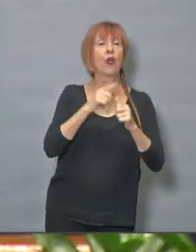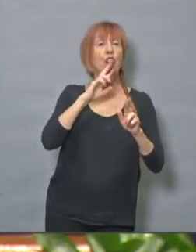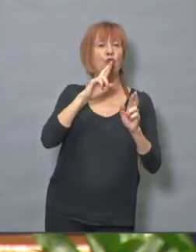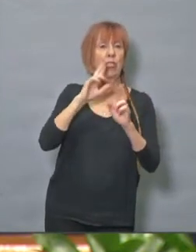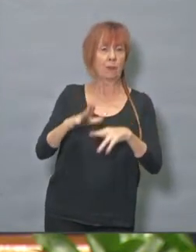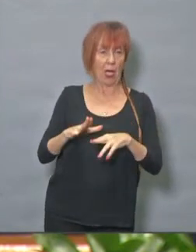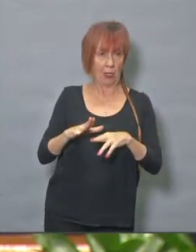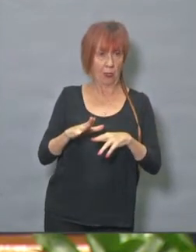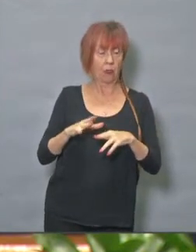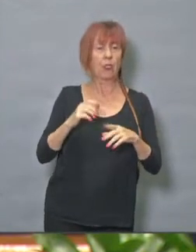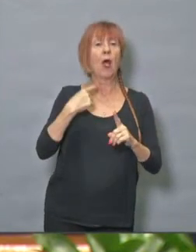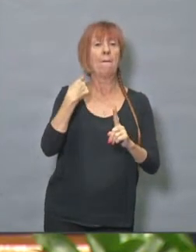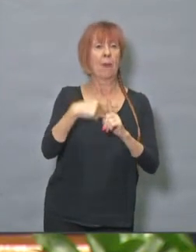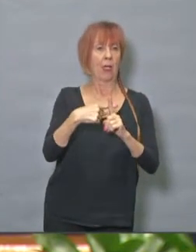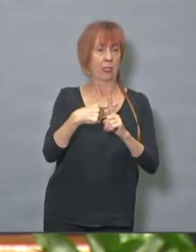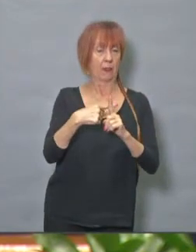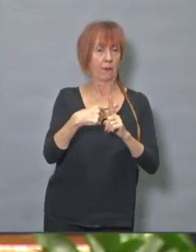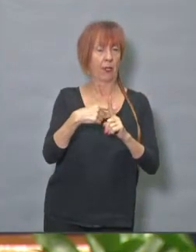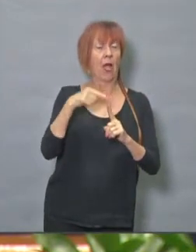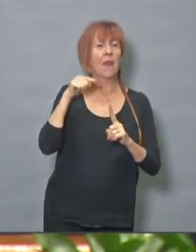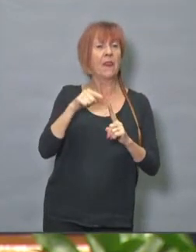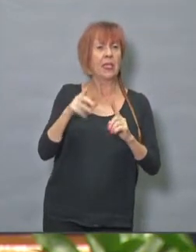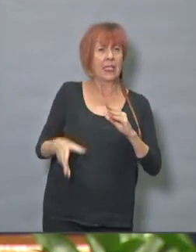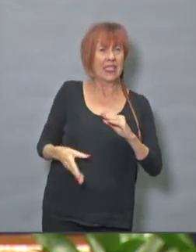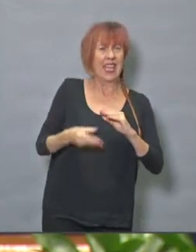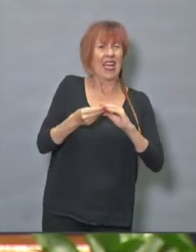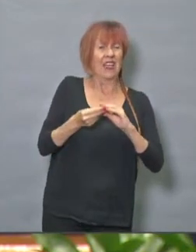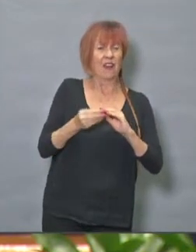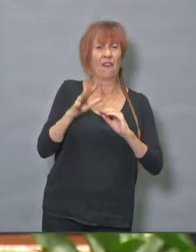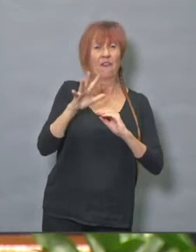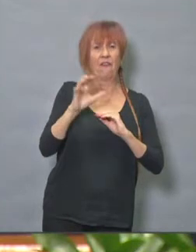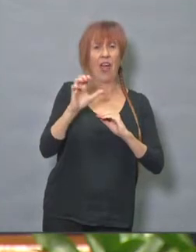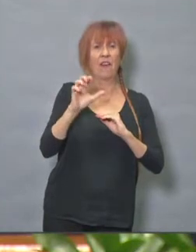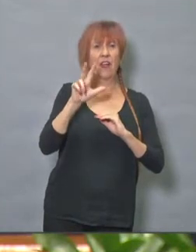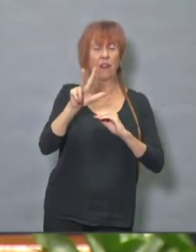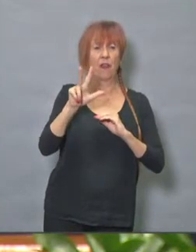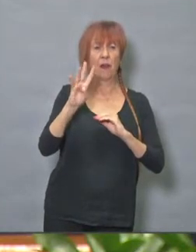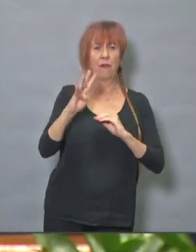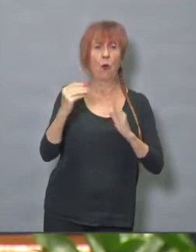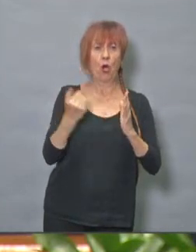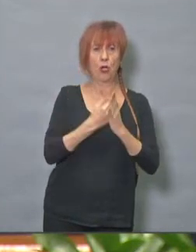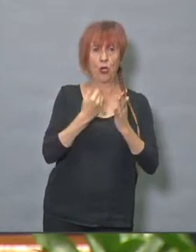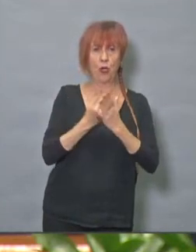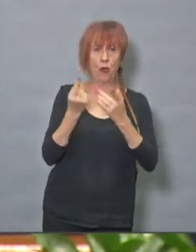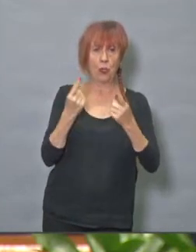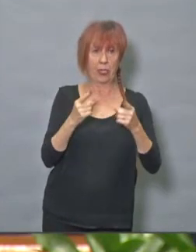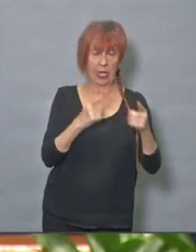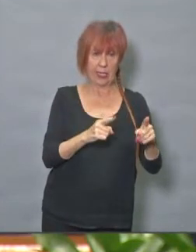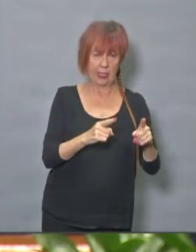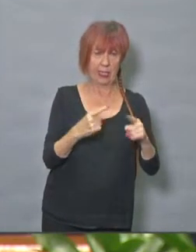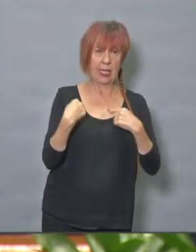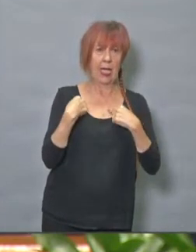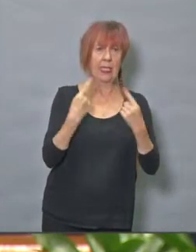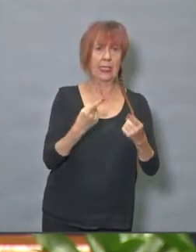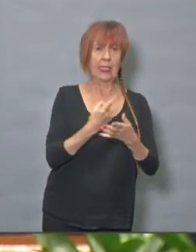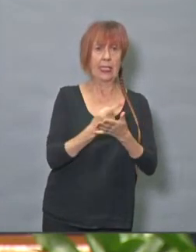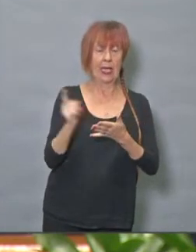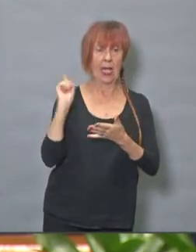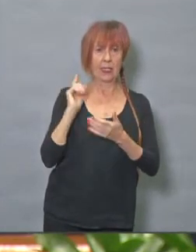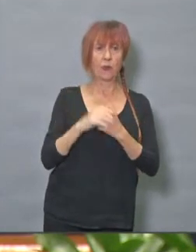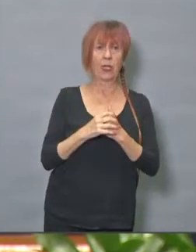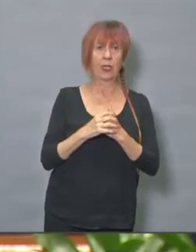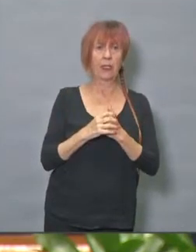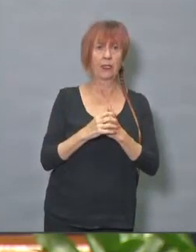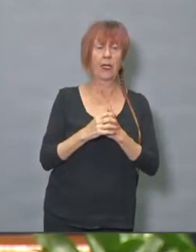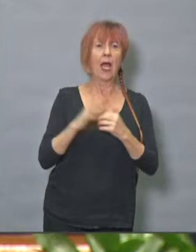COVID-19 in LA County. This is an additional 534 new cases since we reported last week,